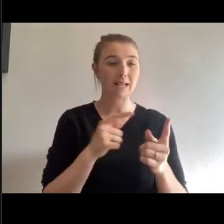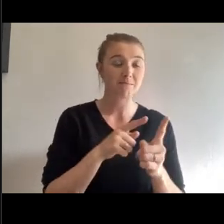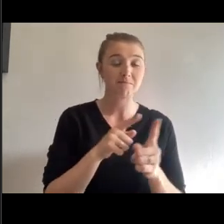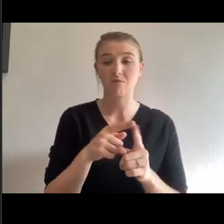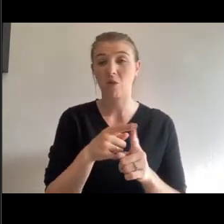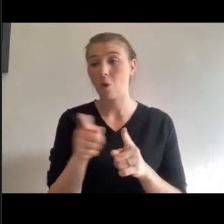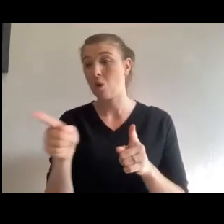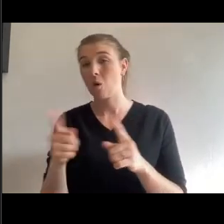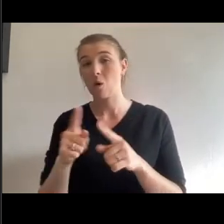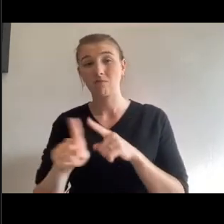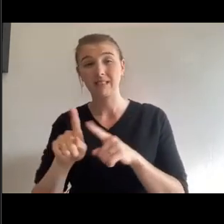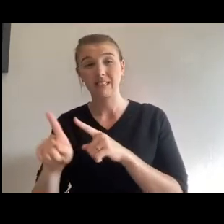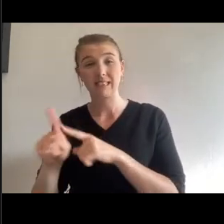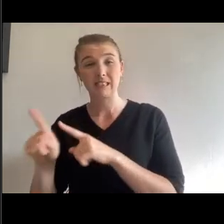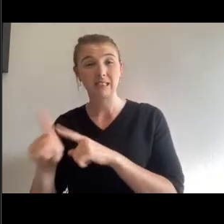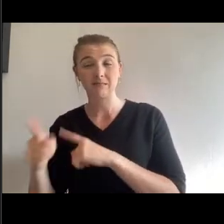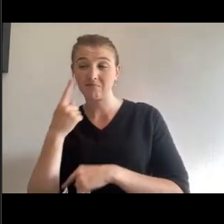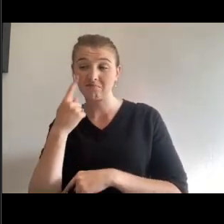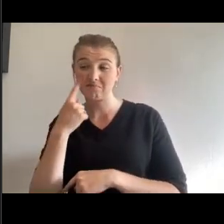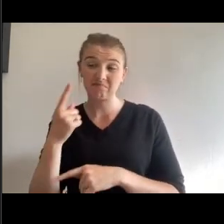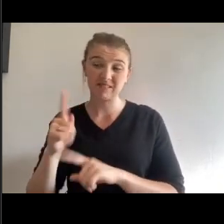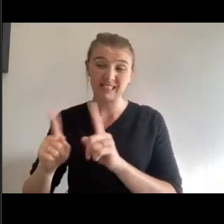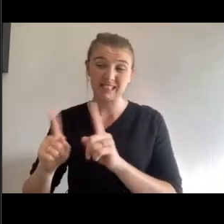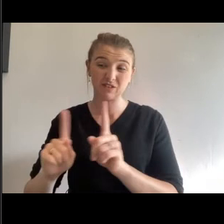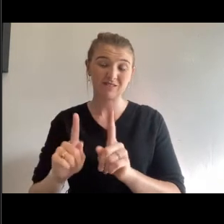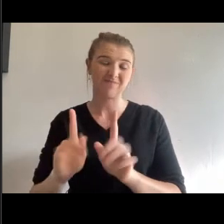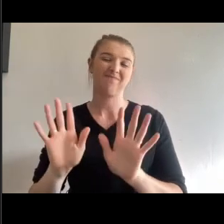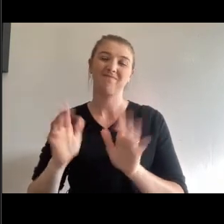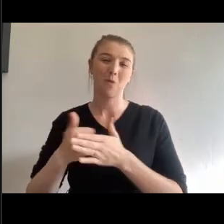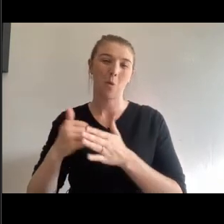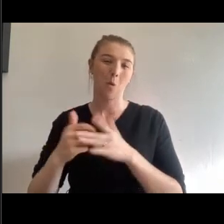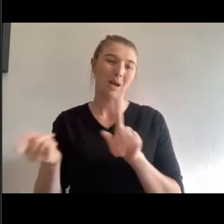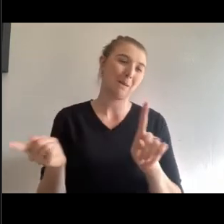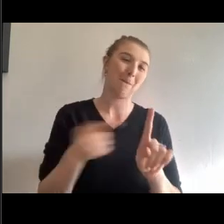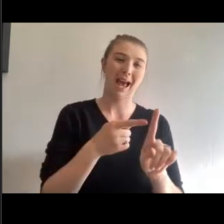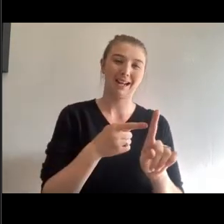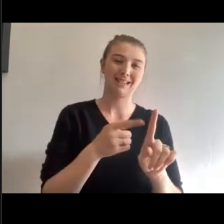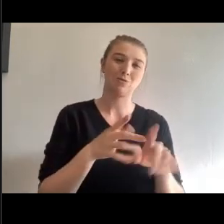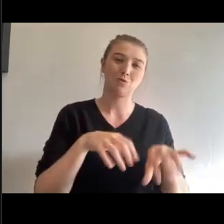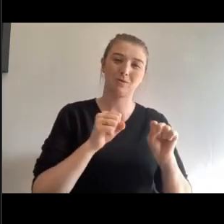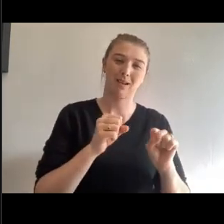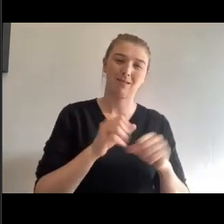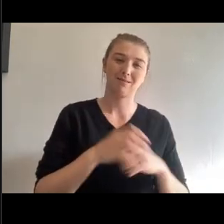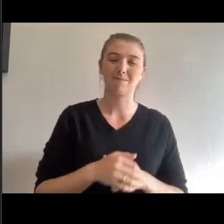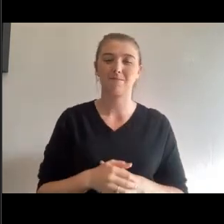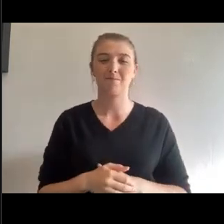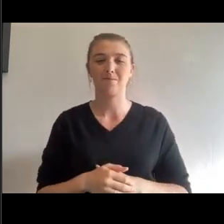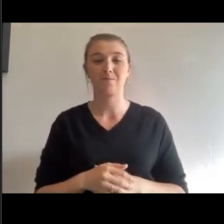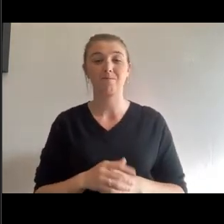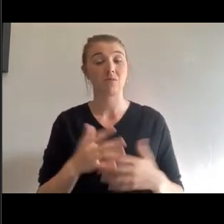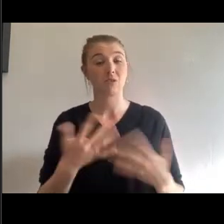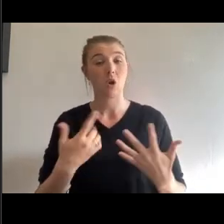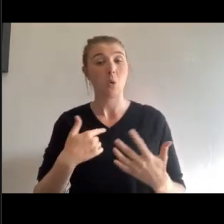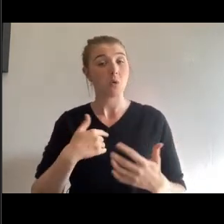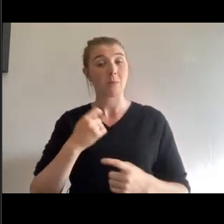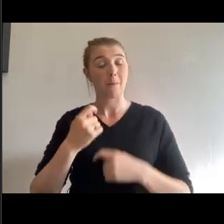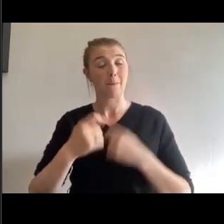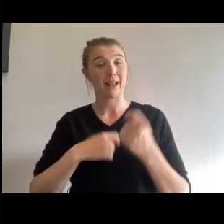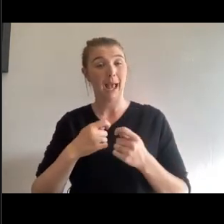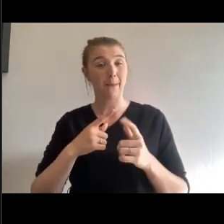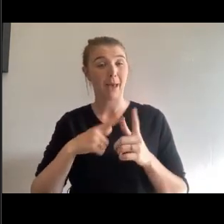So after that, I became an API leader, and I was able to influence and